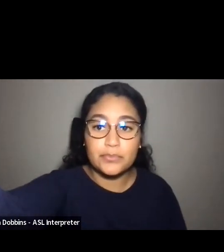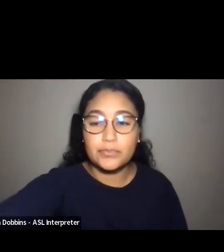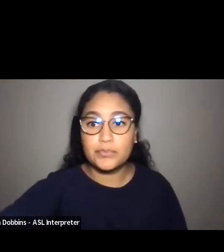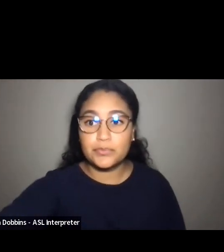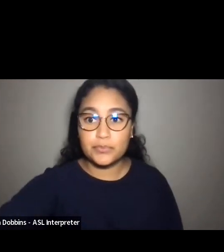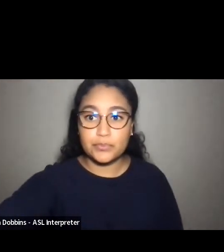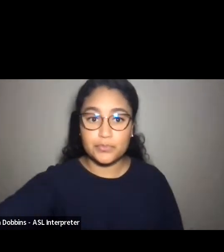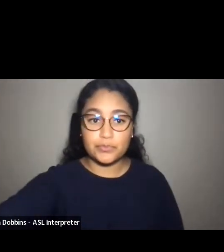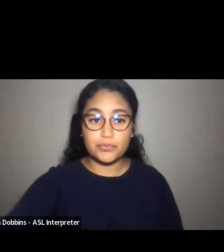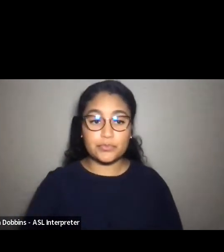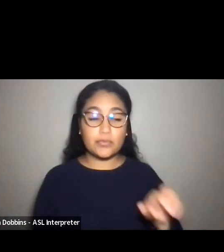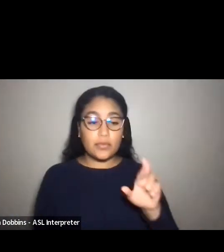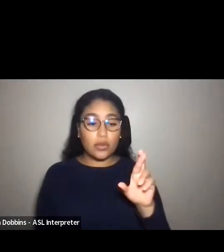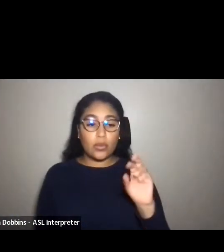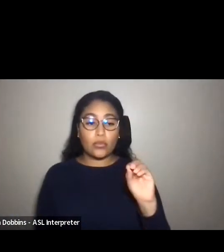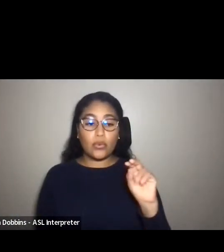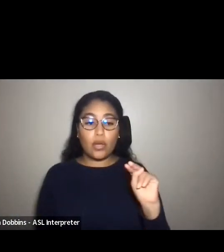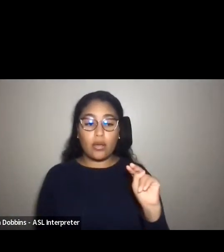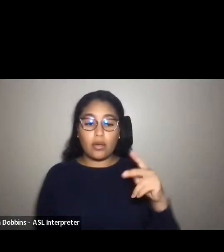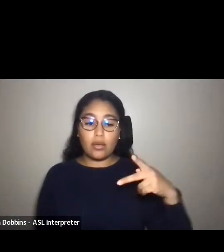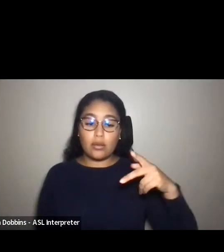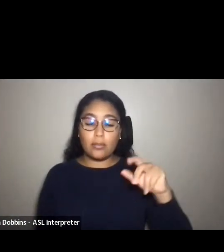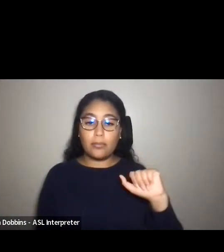Ron Patel?